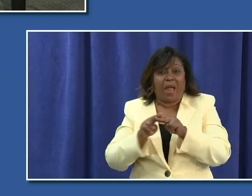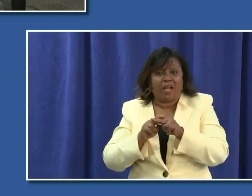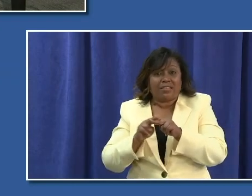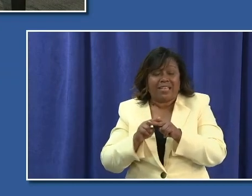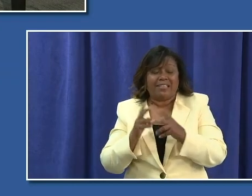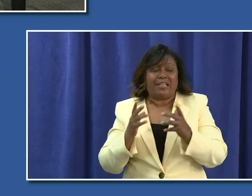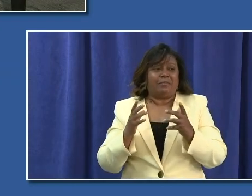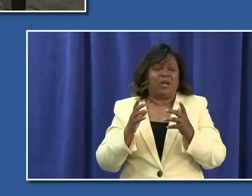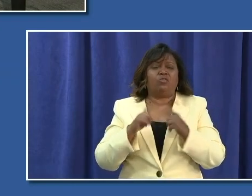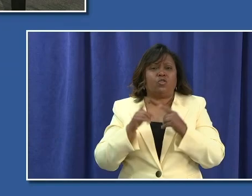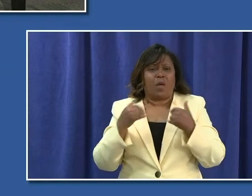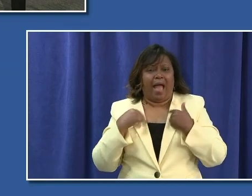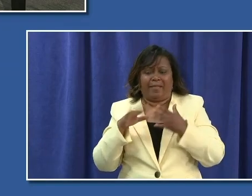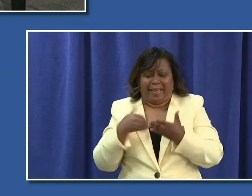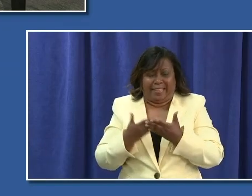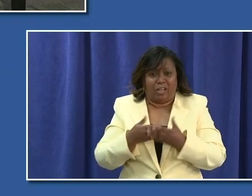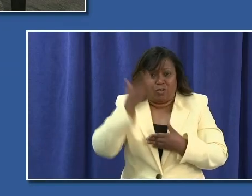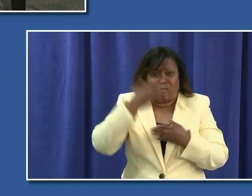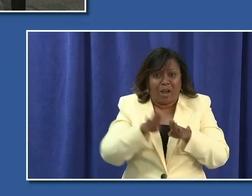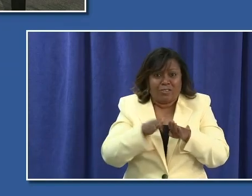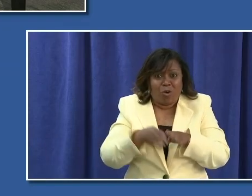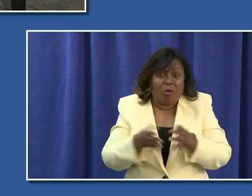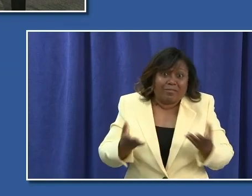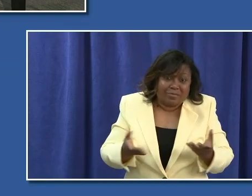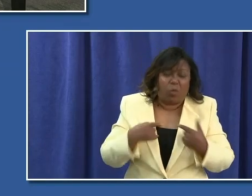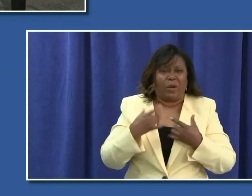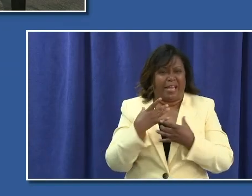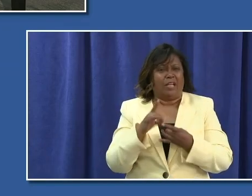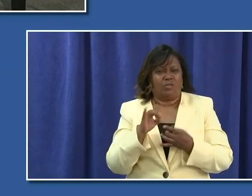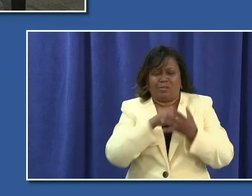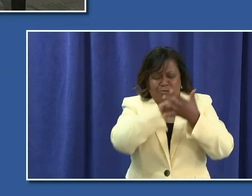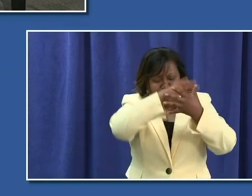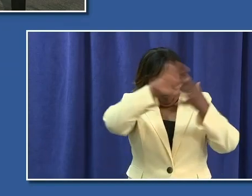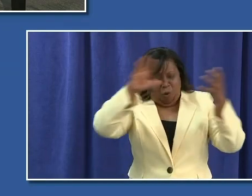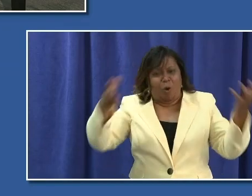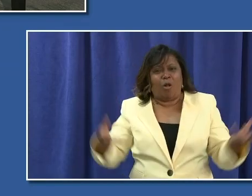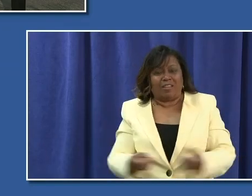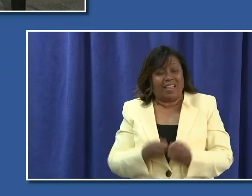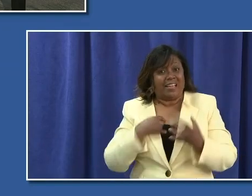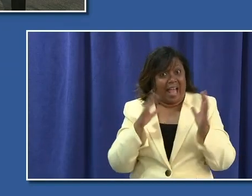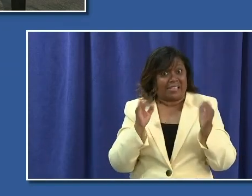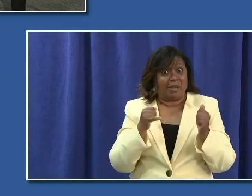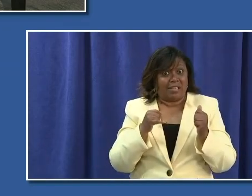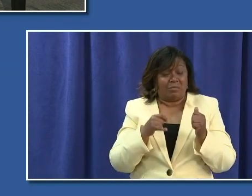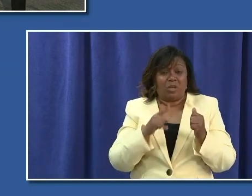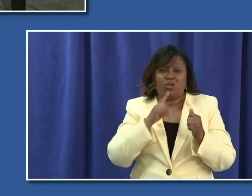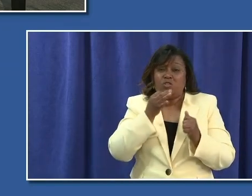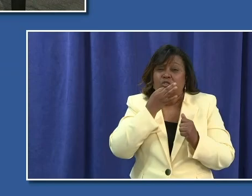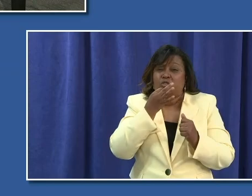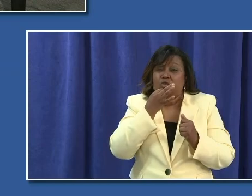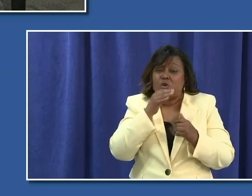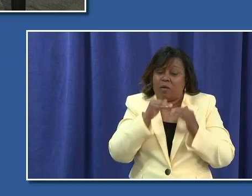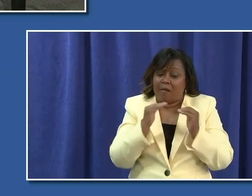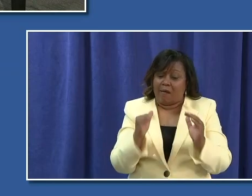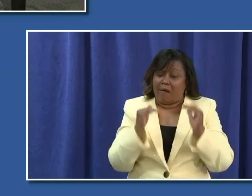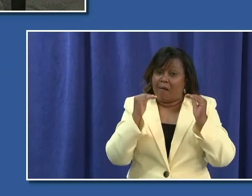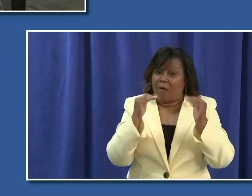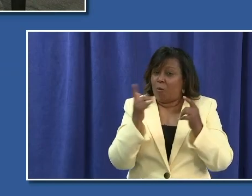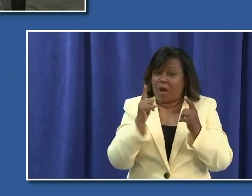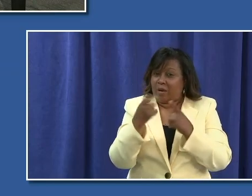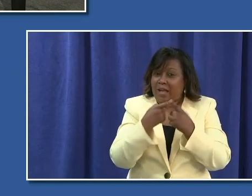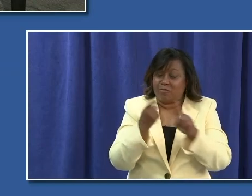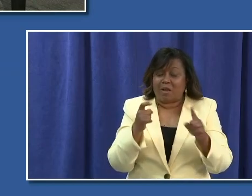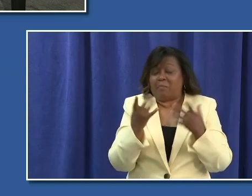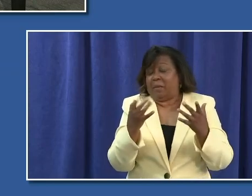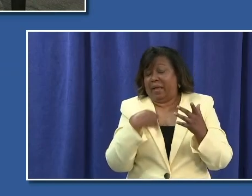system, to how do they get to your front doorstep. We're interested in all of it. So I expect us to be shortly moving up that ranking wherever it comes